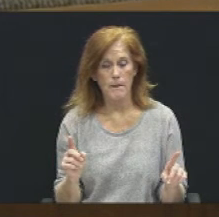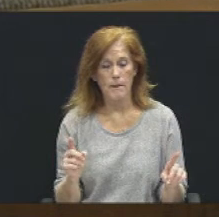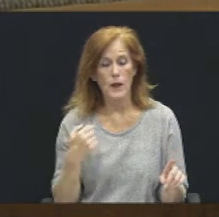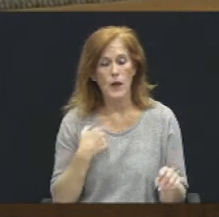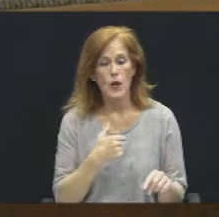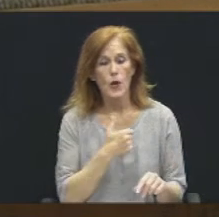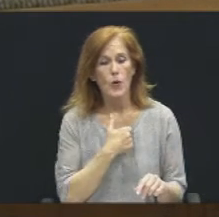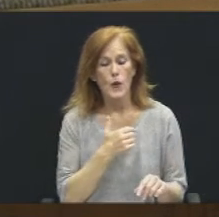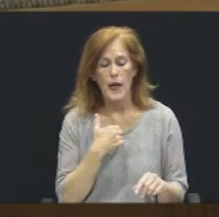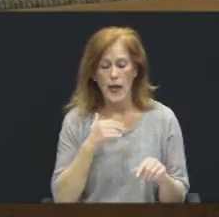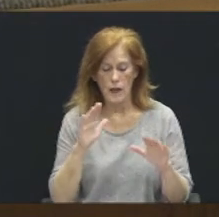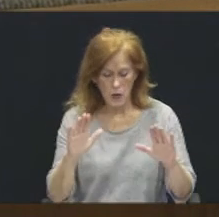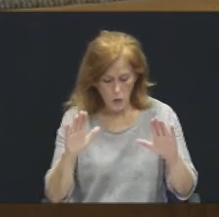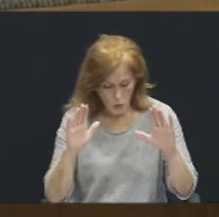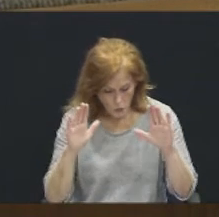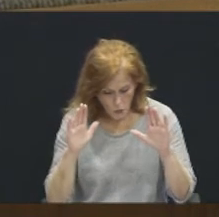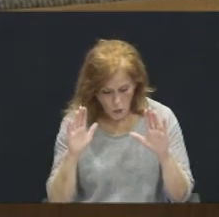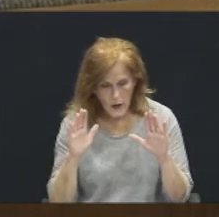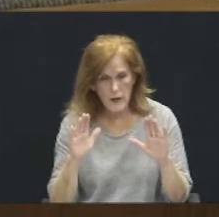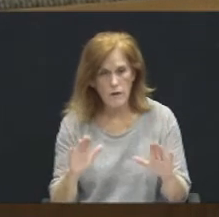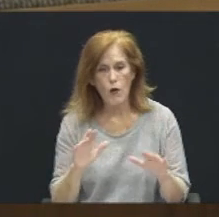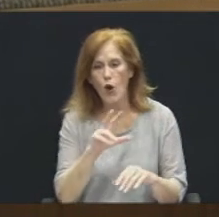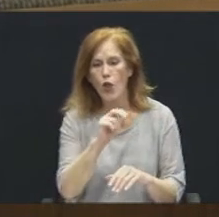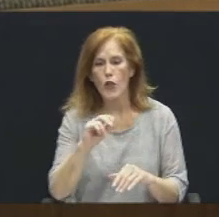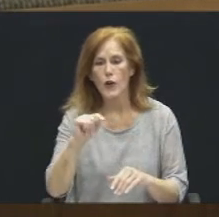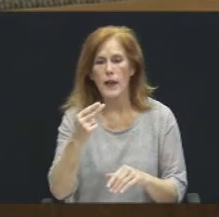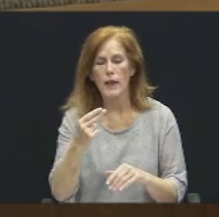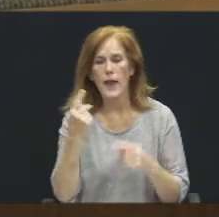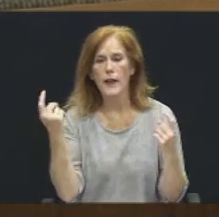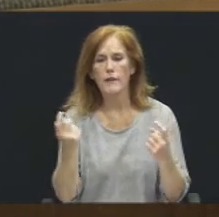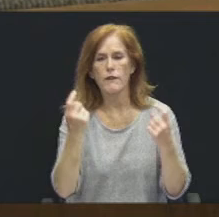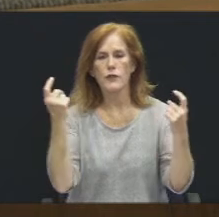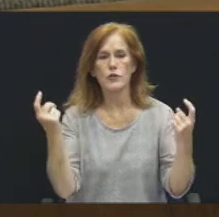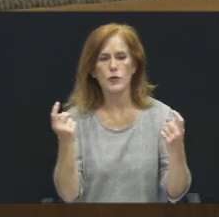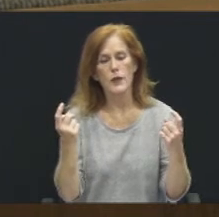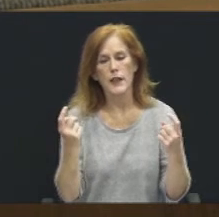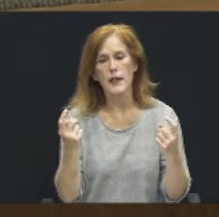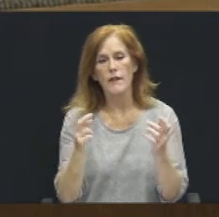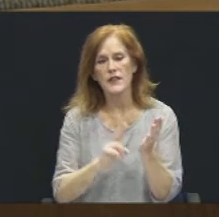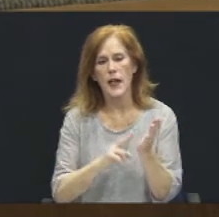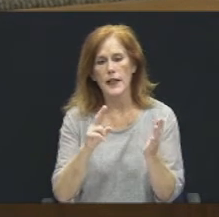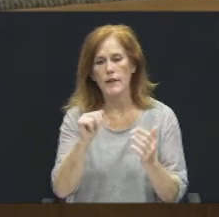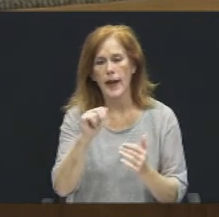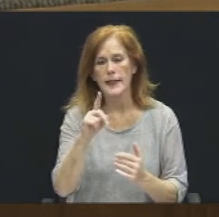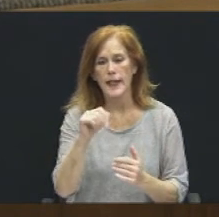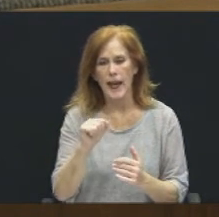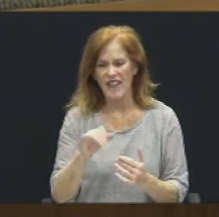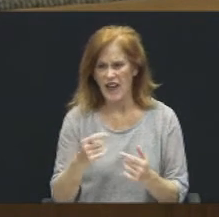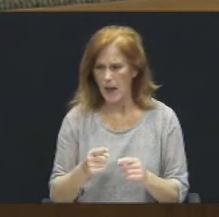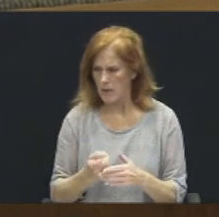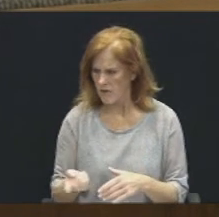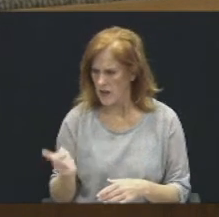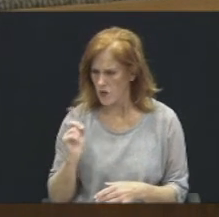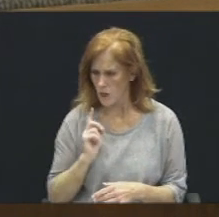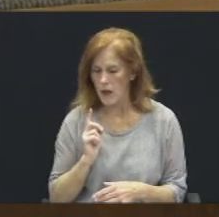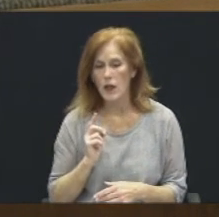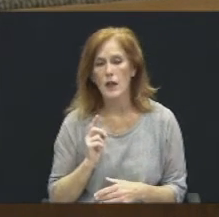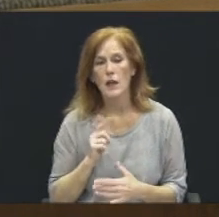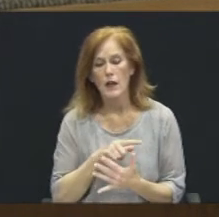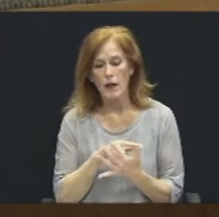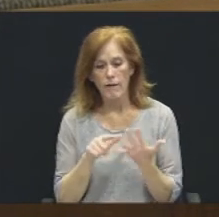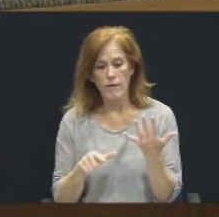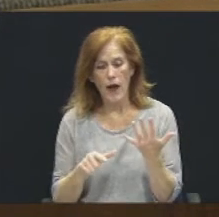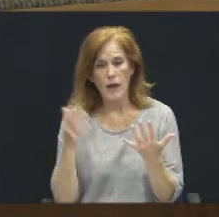we had a great 30th anniversary of the ADA celebration activities last week, five